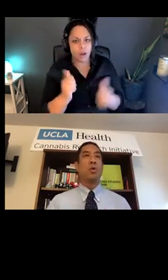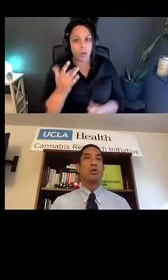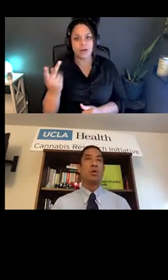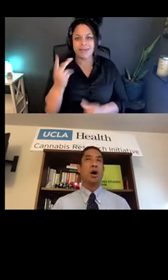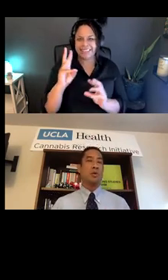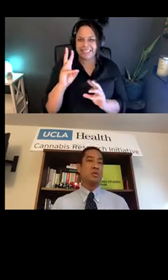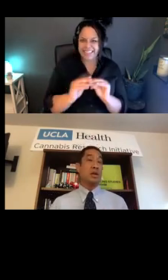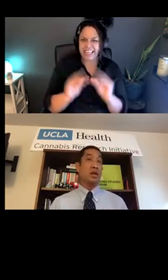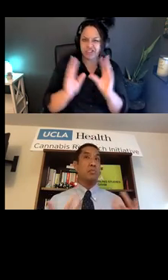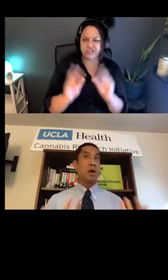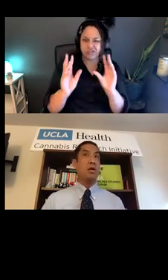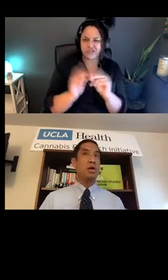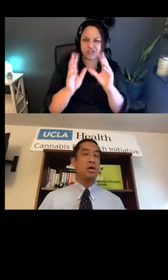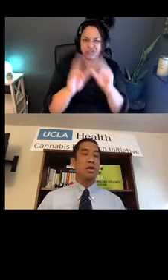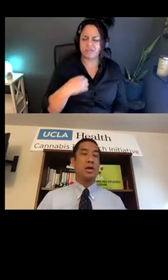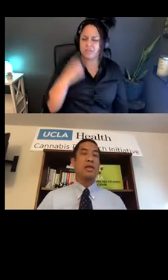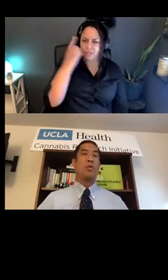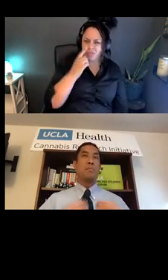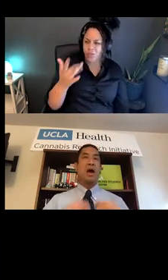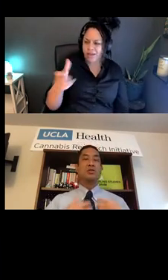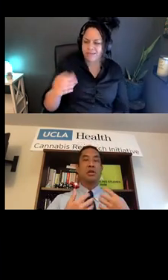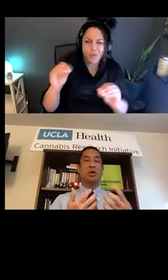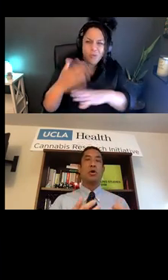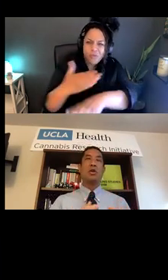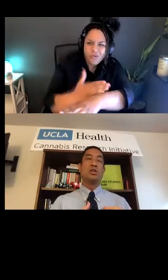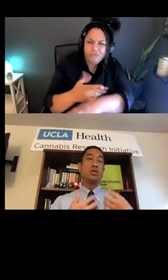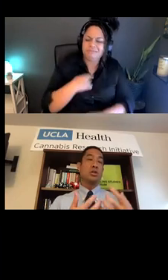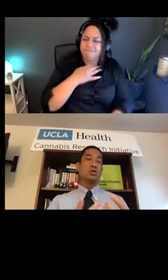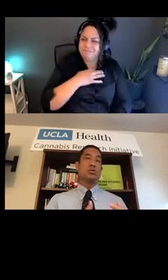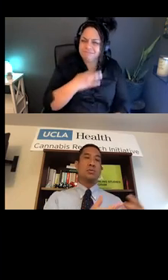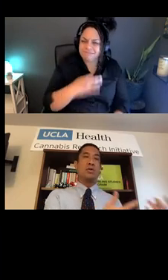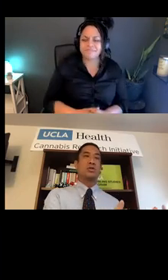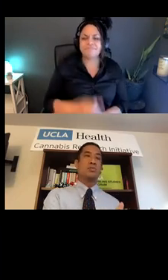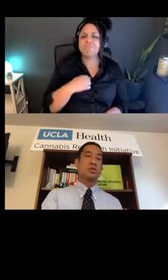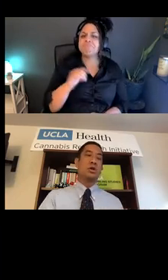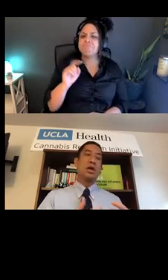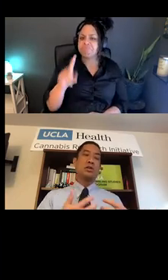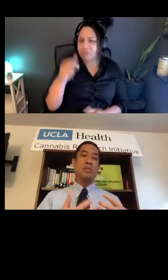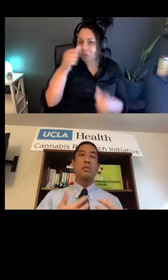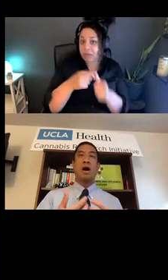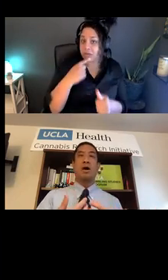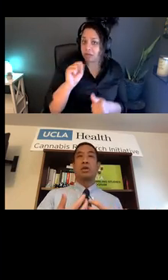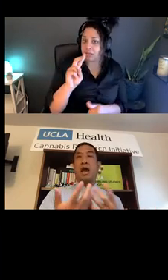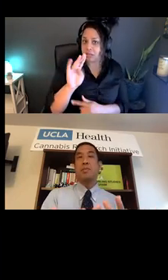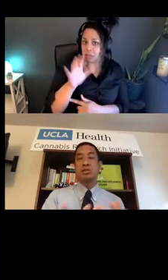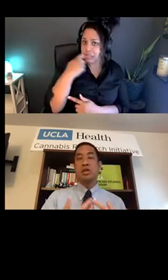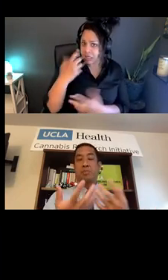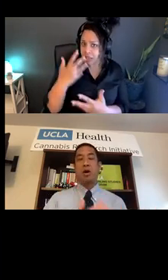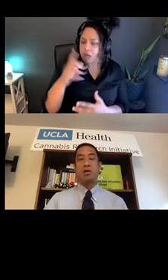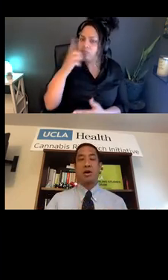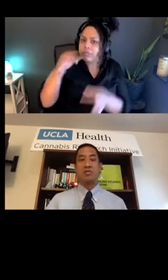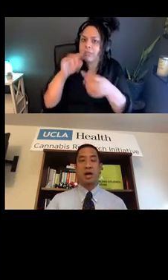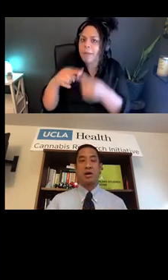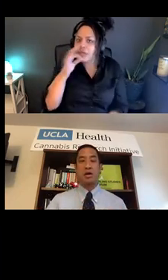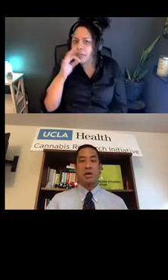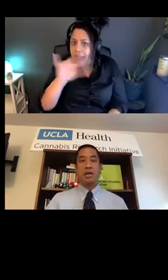to wonder, well, how come he's not getting better? Then I went back and said, you know, in addition to some other substances, tell me about cannabis. Is that part of